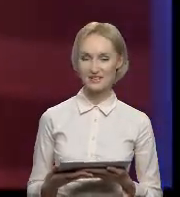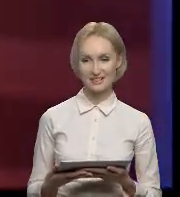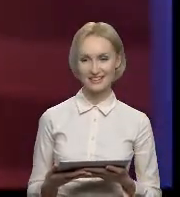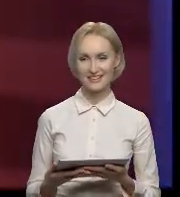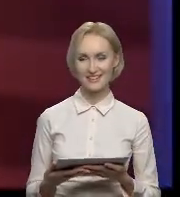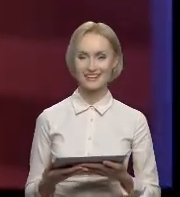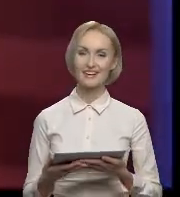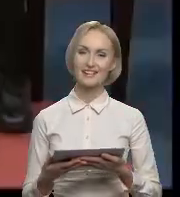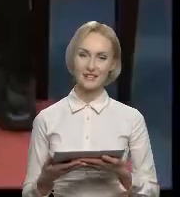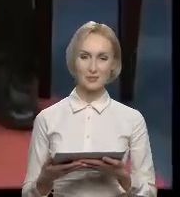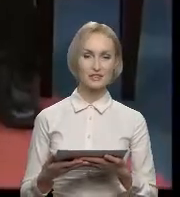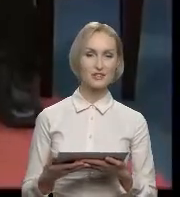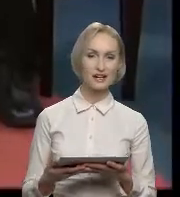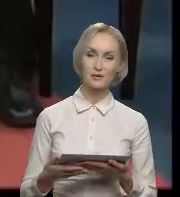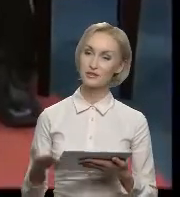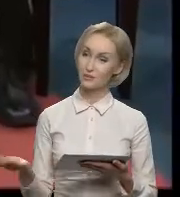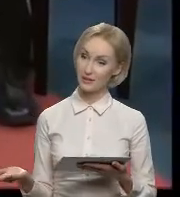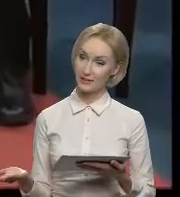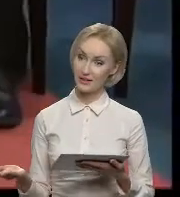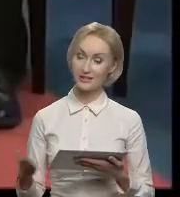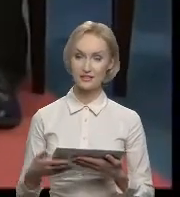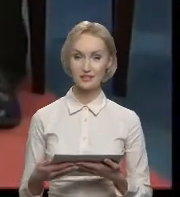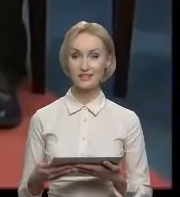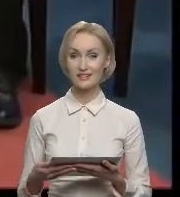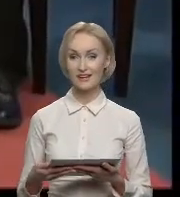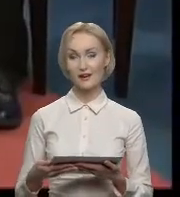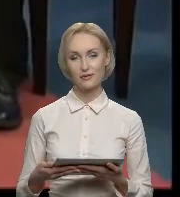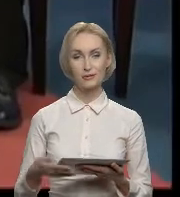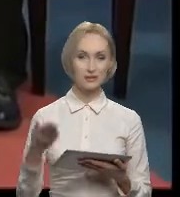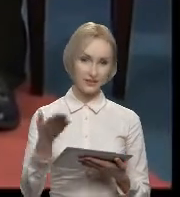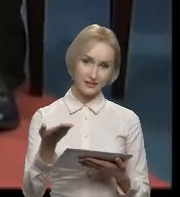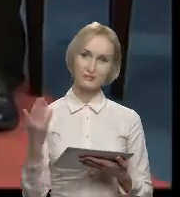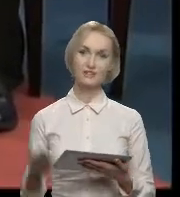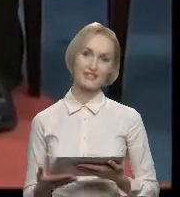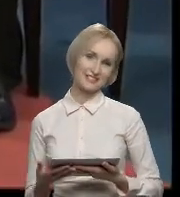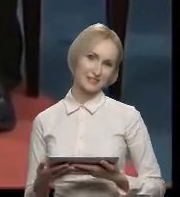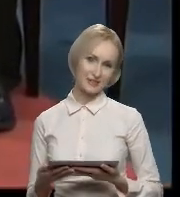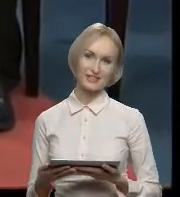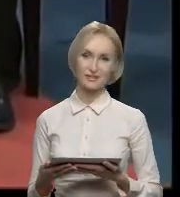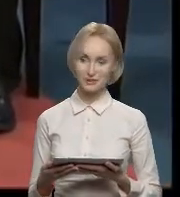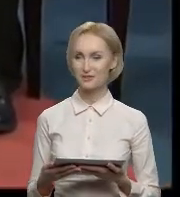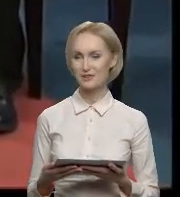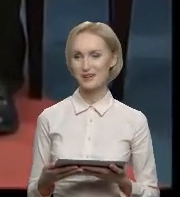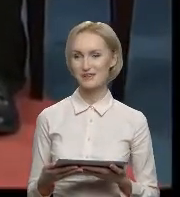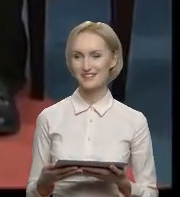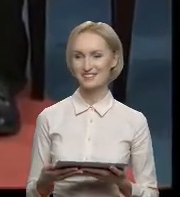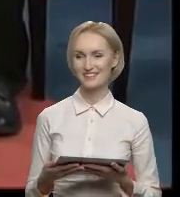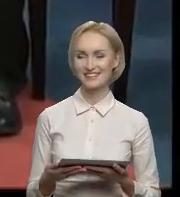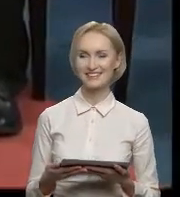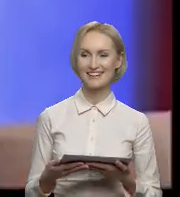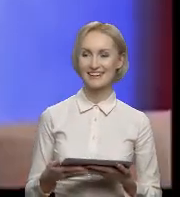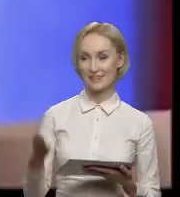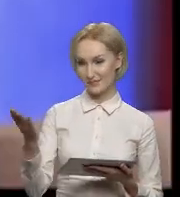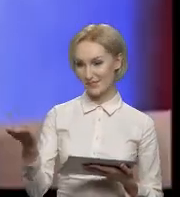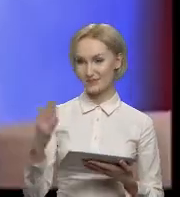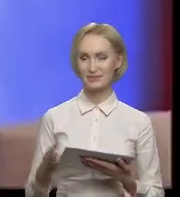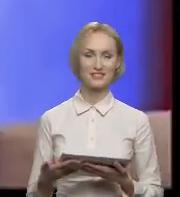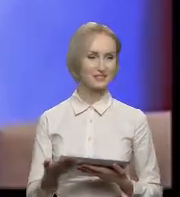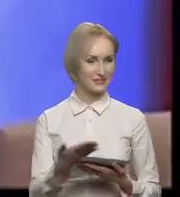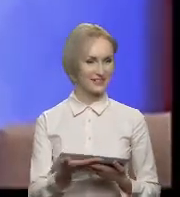Hey, what's your relationship now with Jasmine with all these allegations of your fiance sleeping with Jasmine? I mean, honestly,